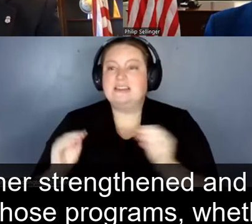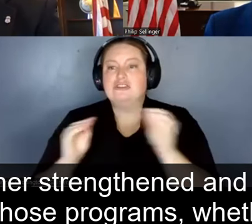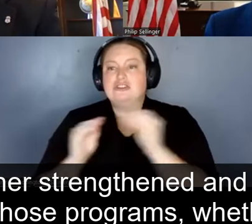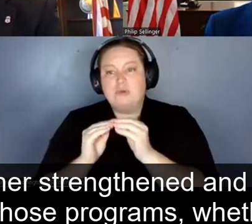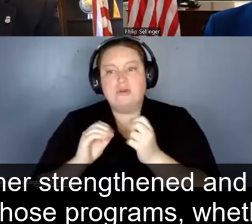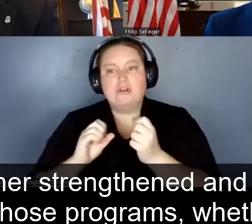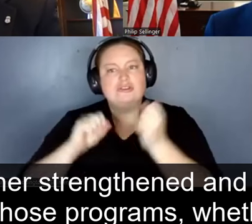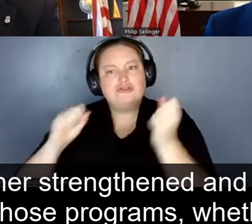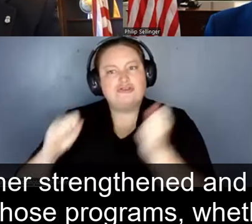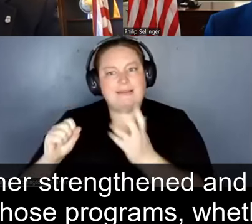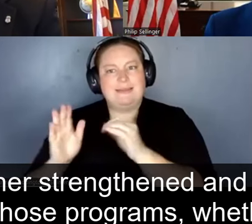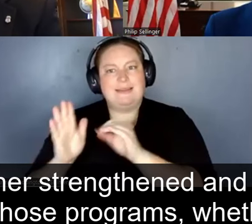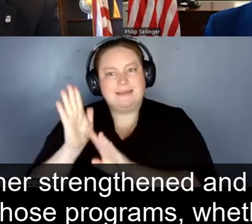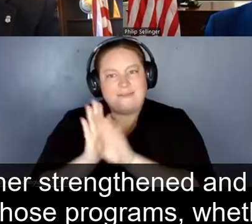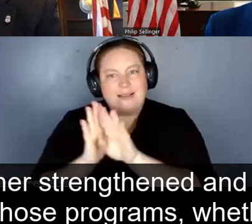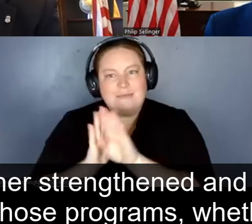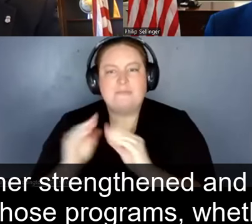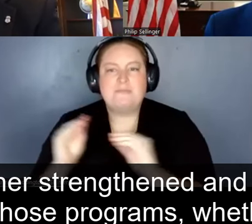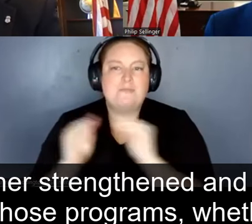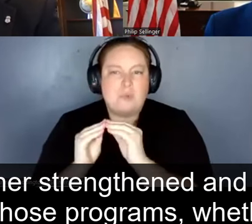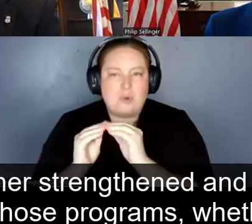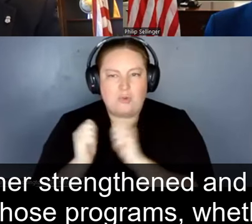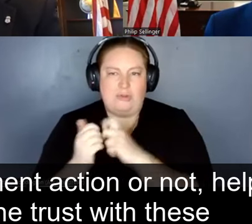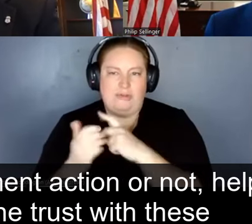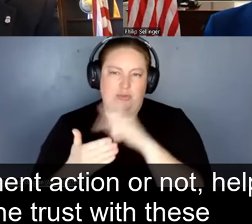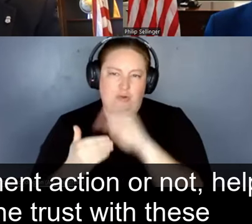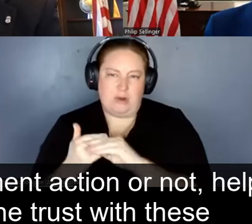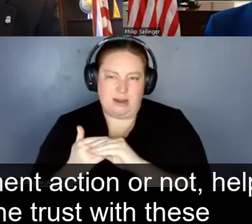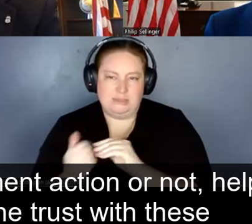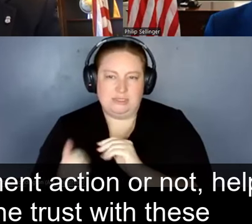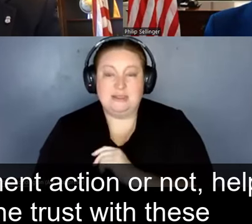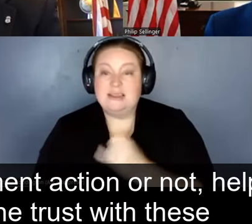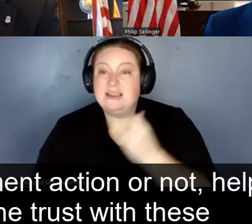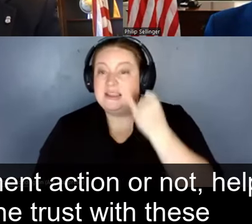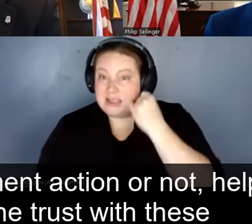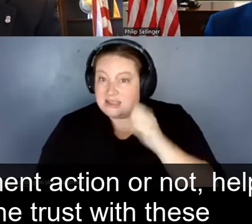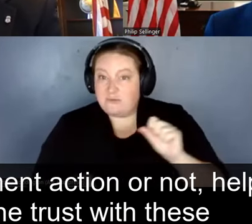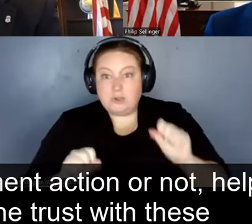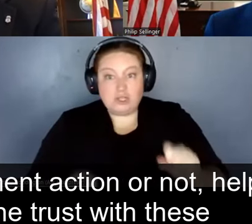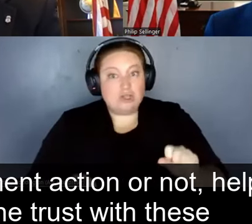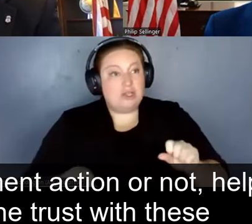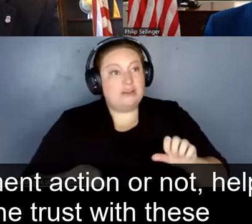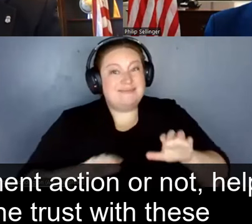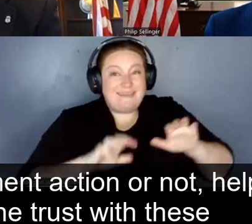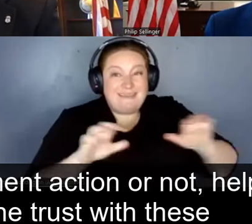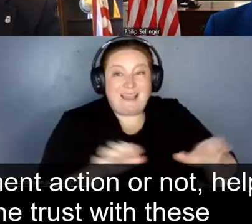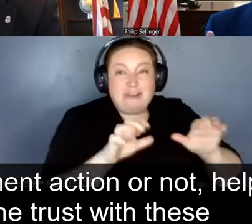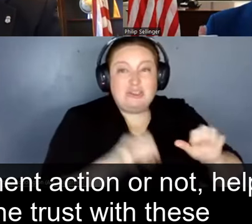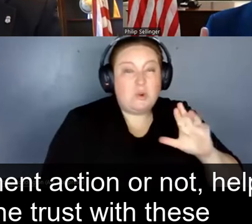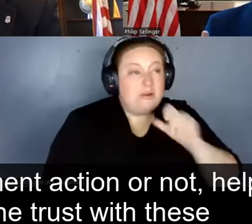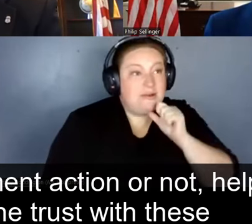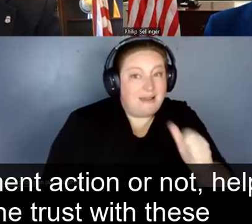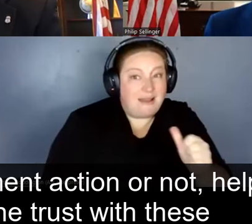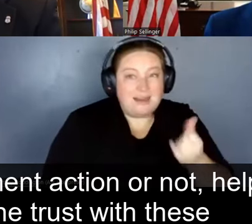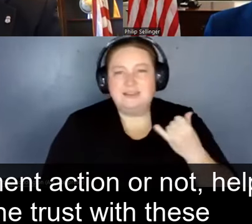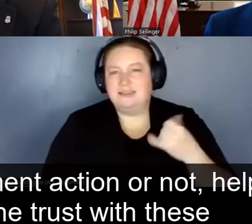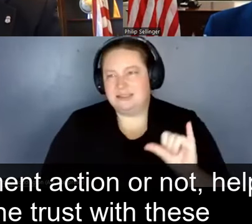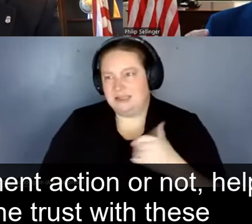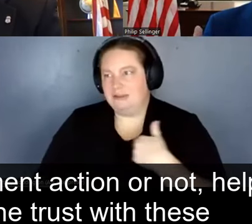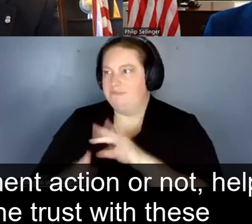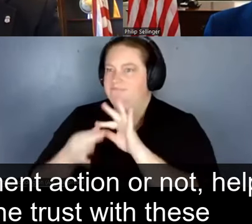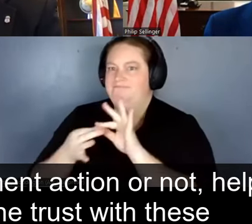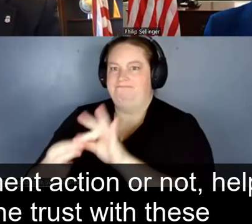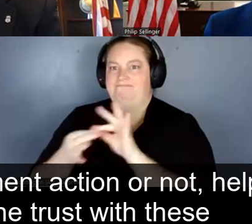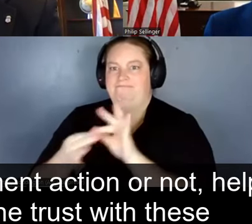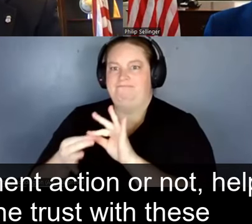developed through those programs, whether we were able to take law enforcement action or not, helped us build